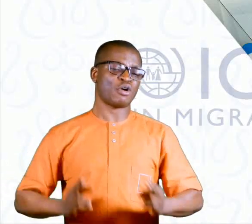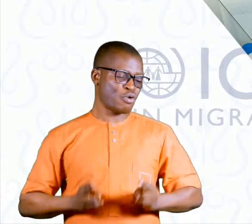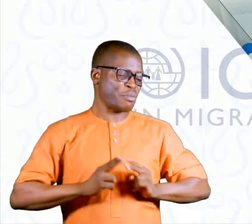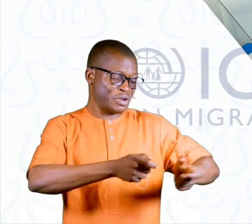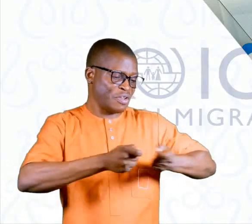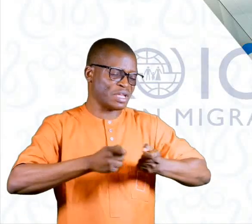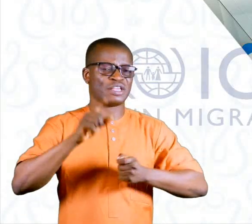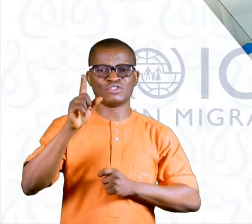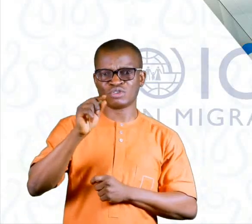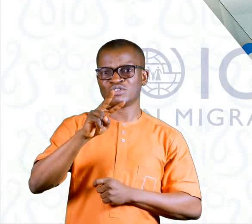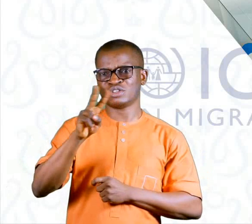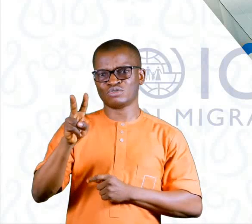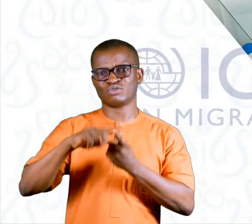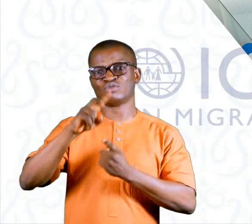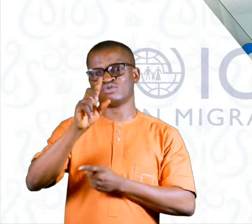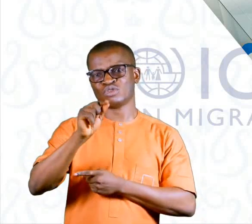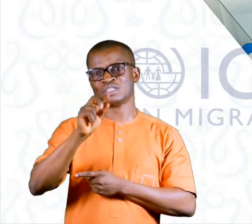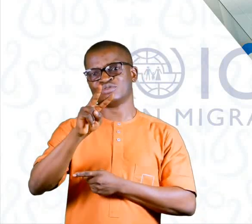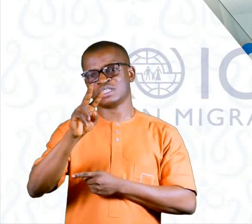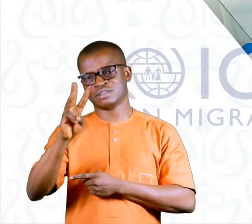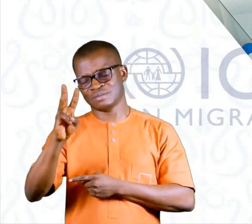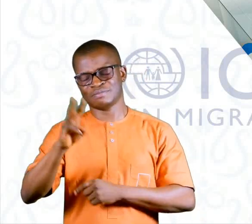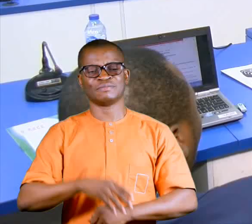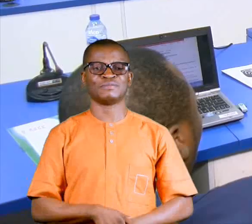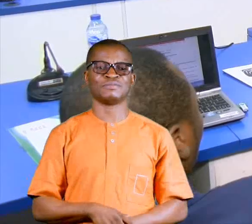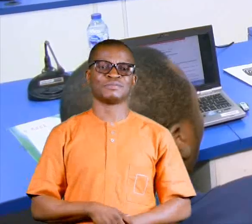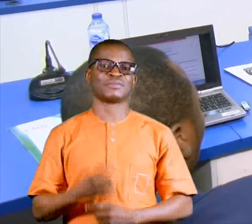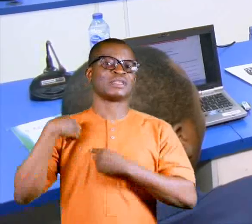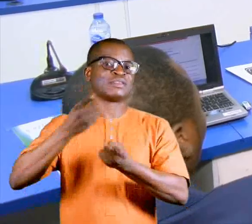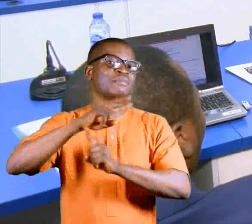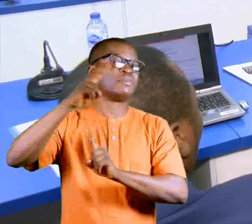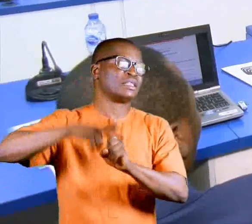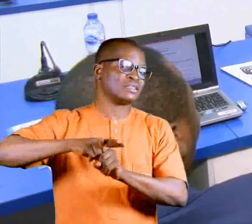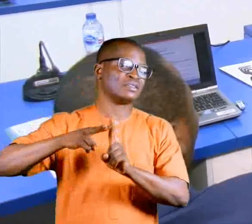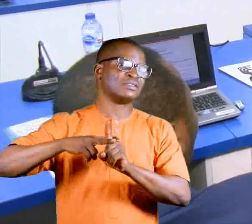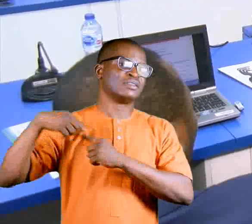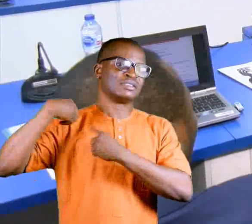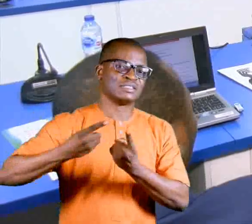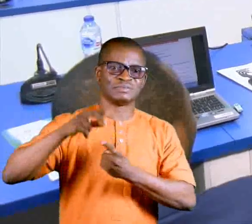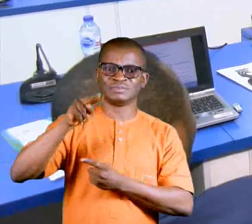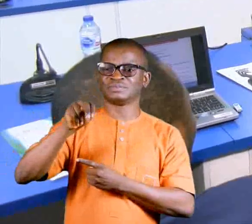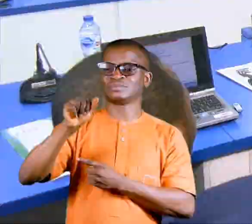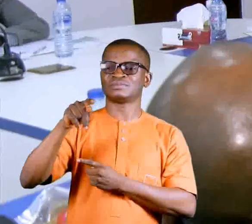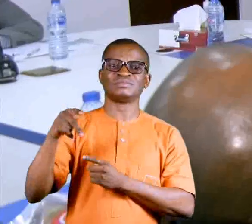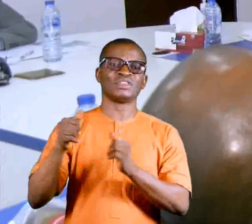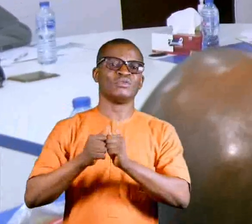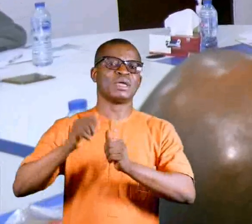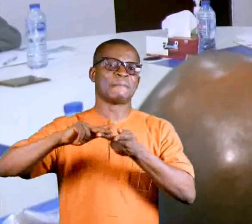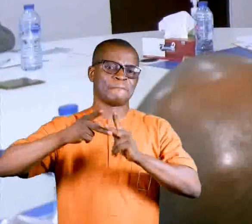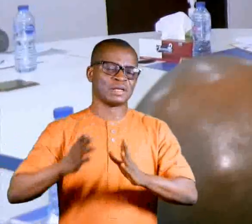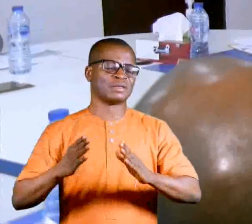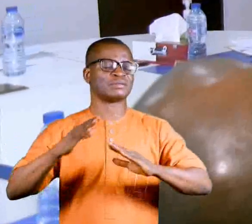on Human Trafficking 2022 to 2026. Assessing the implementation so far, NAPTIP